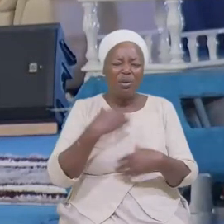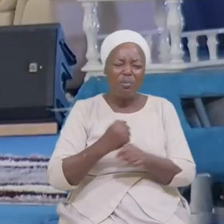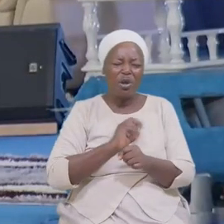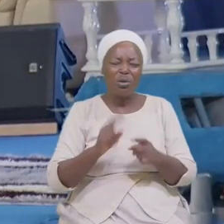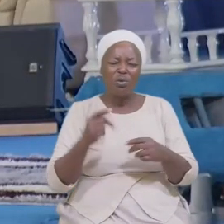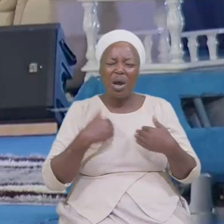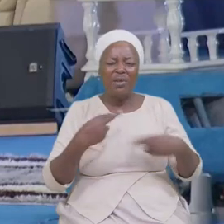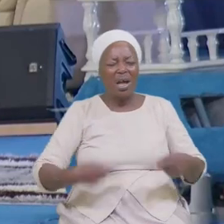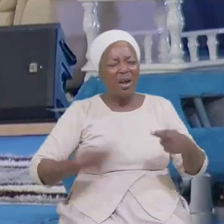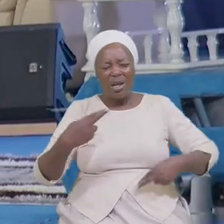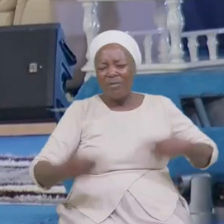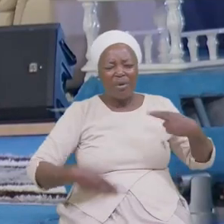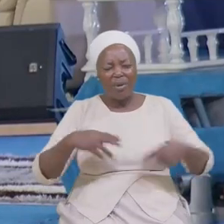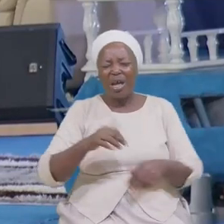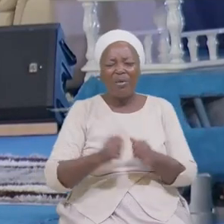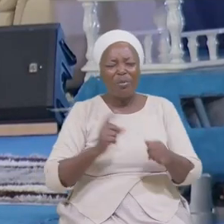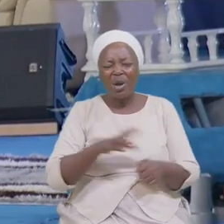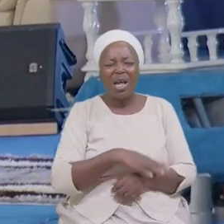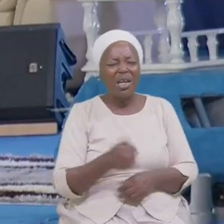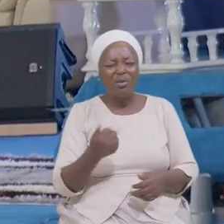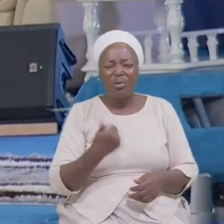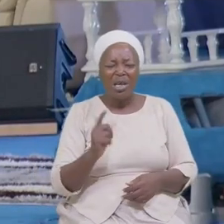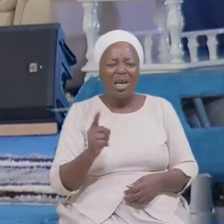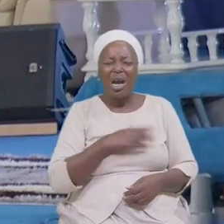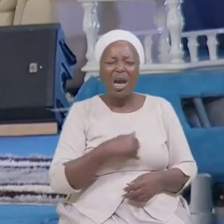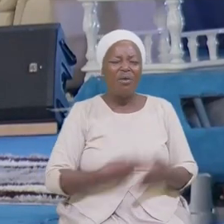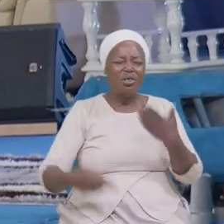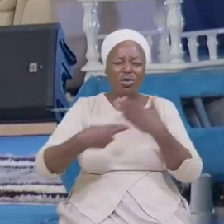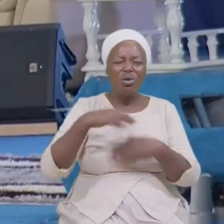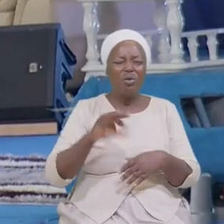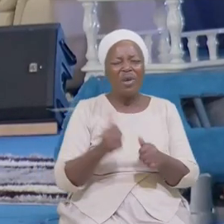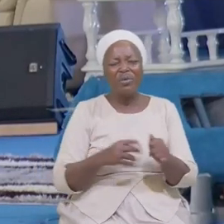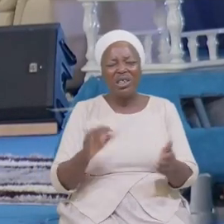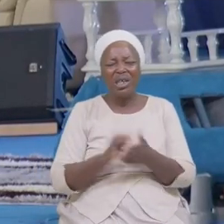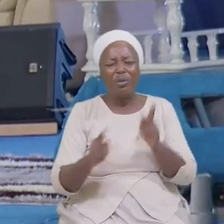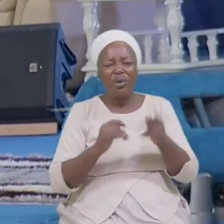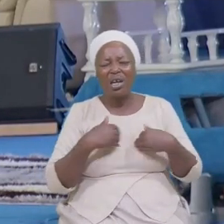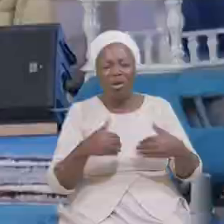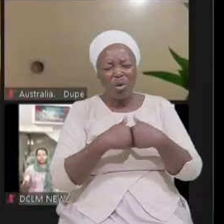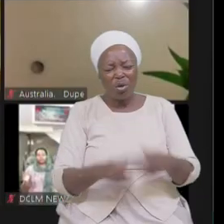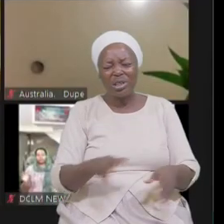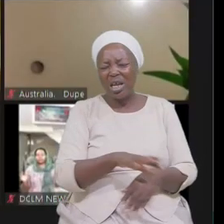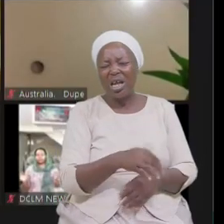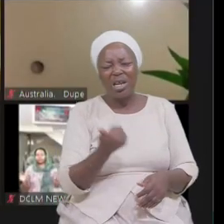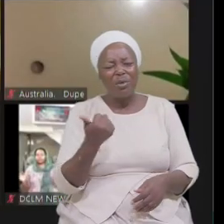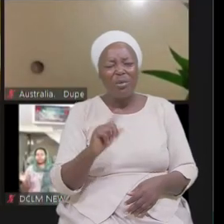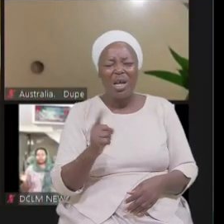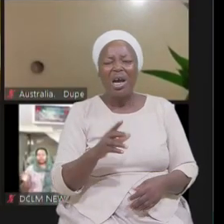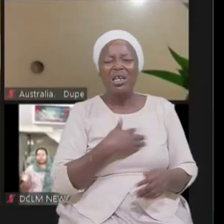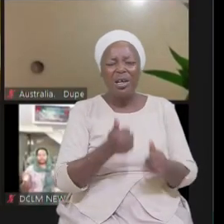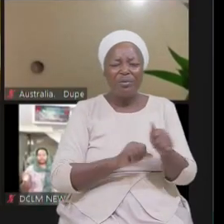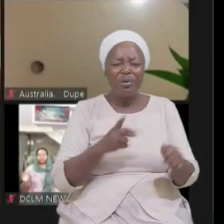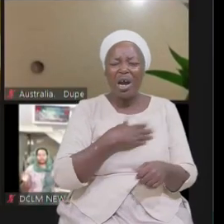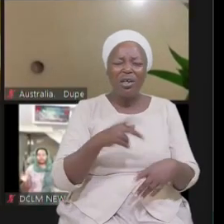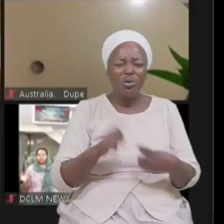everywhere, restoration of everything that people have lost everywhere and anywhere, and that will make us